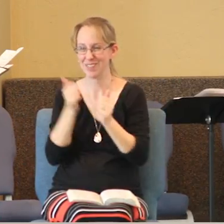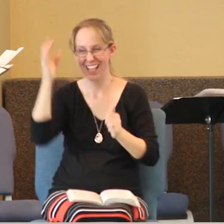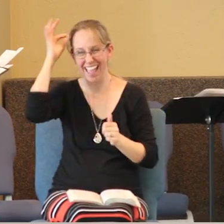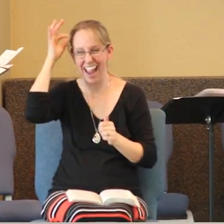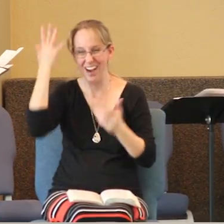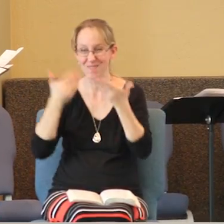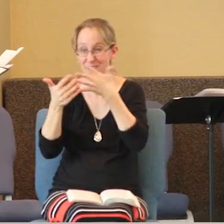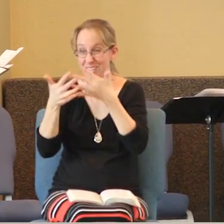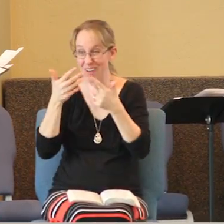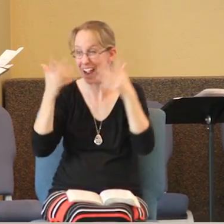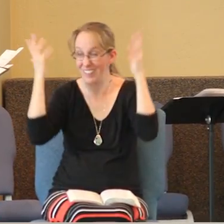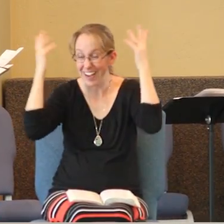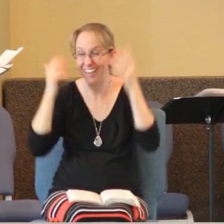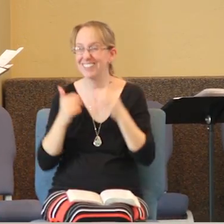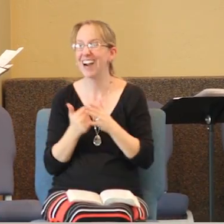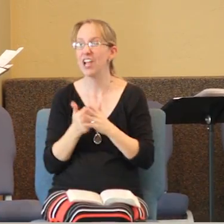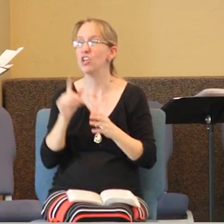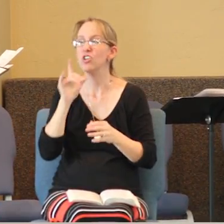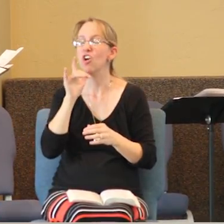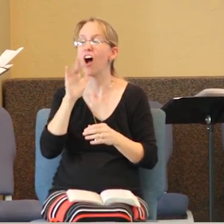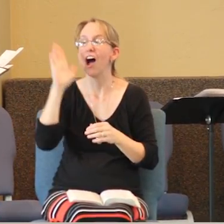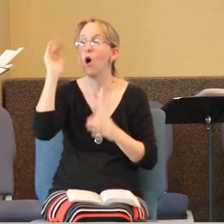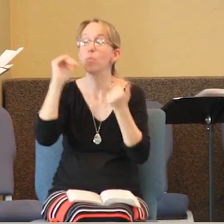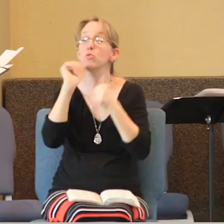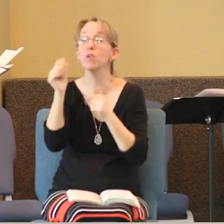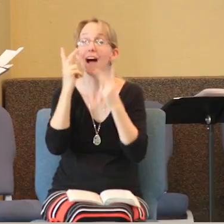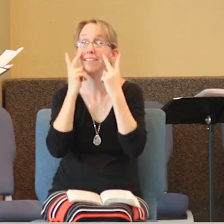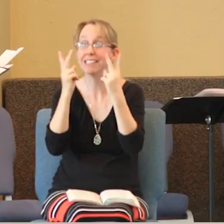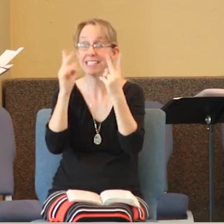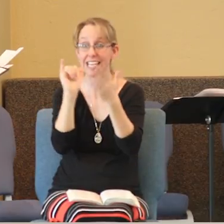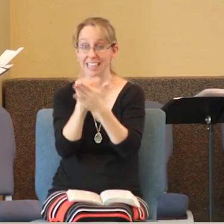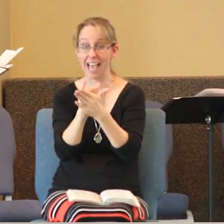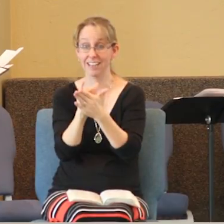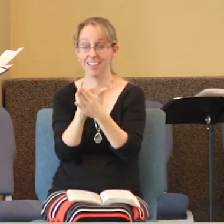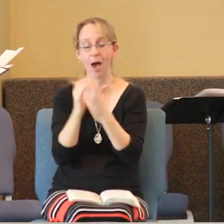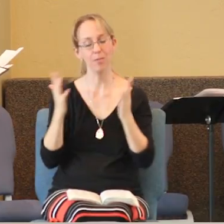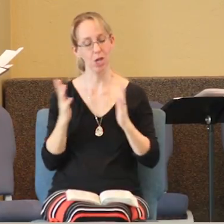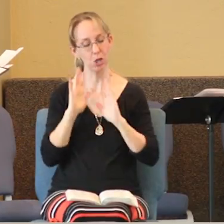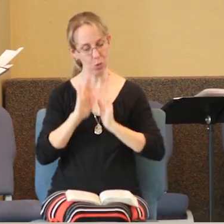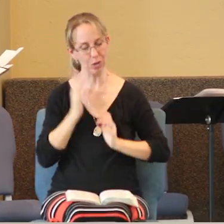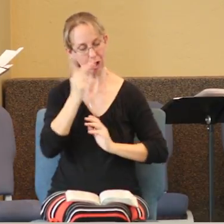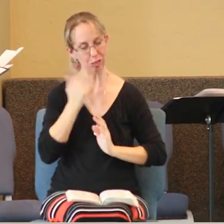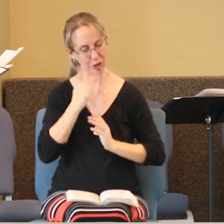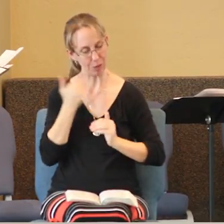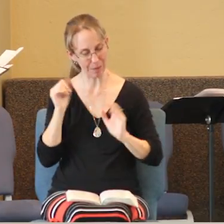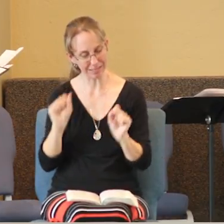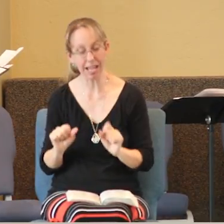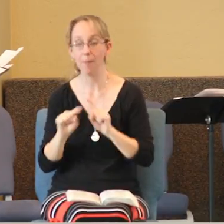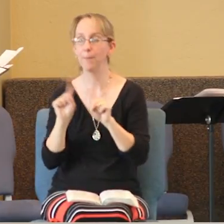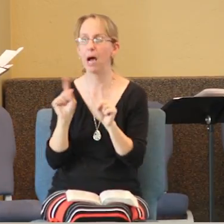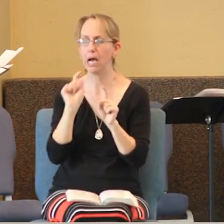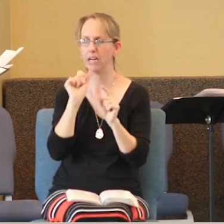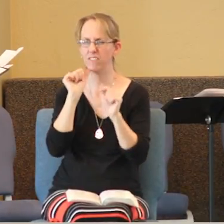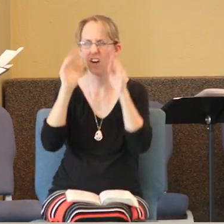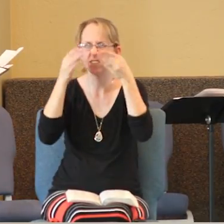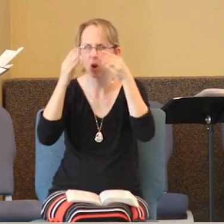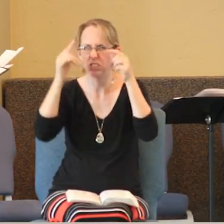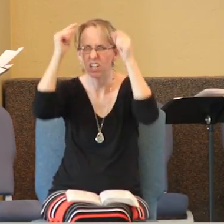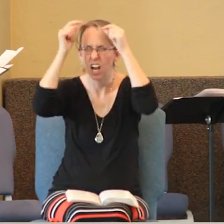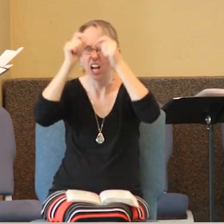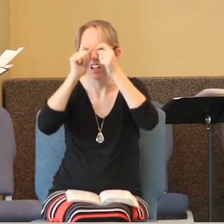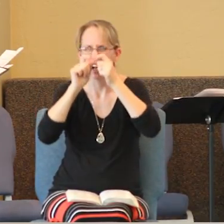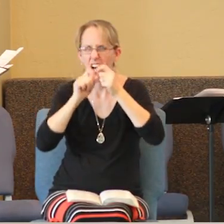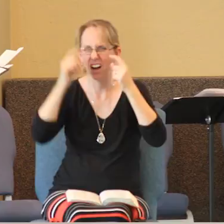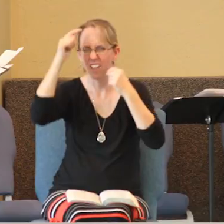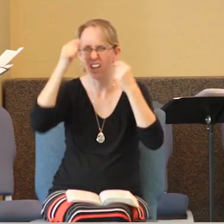you don't actually, that's not what you should be seeing. Not that you don't want to look your best, and I get all that. But when